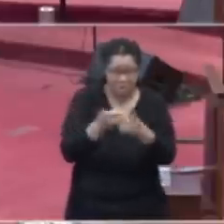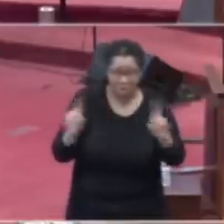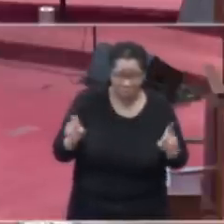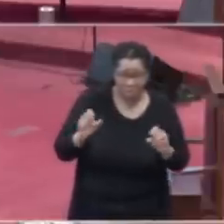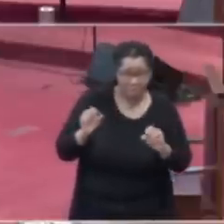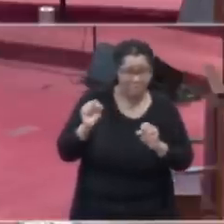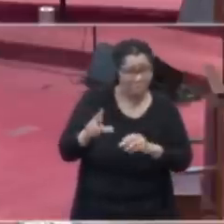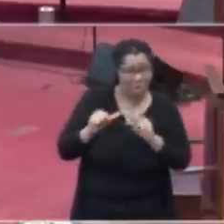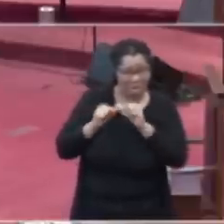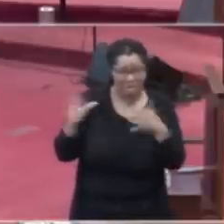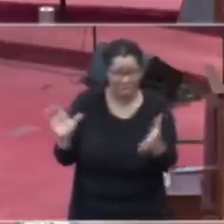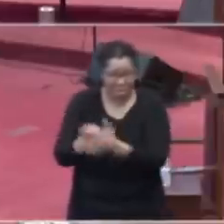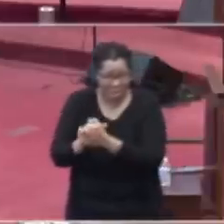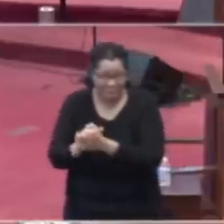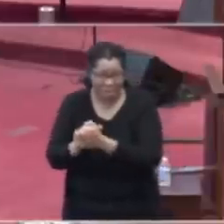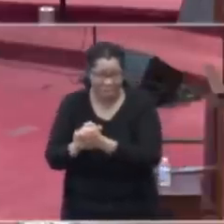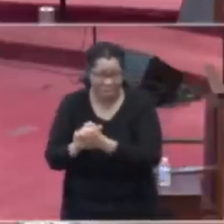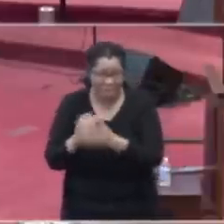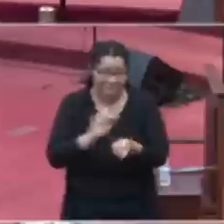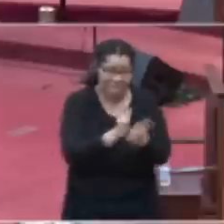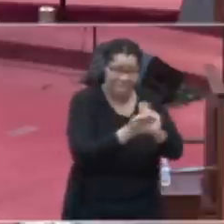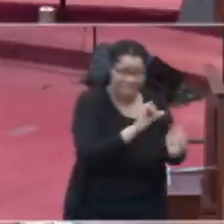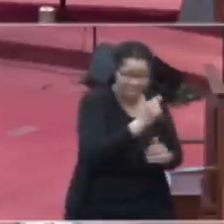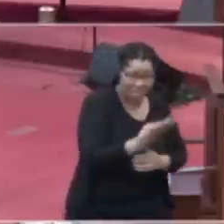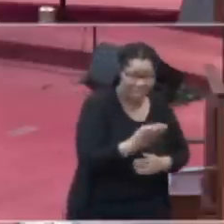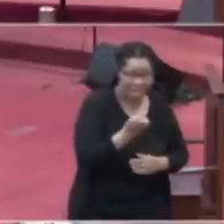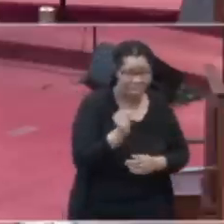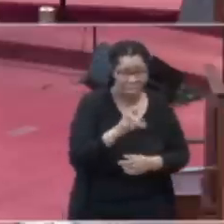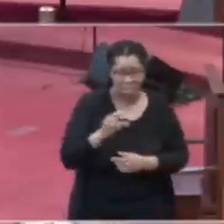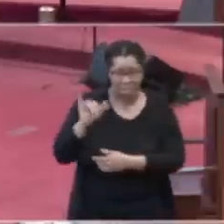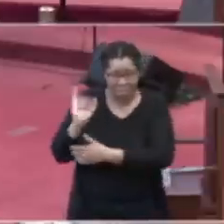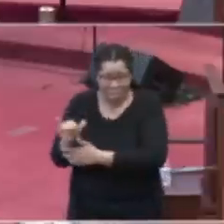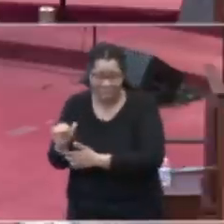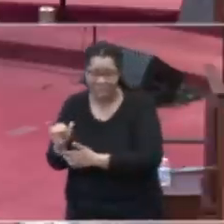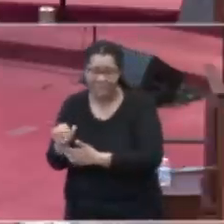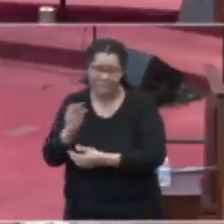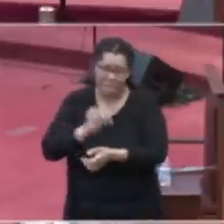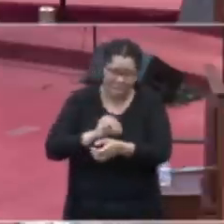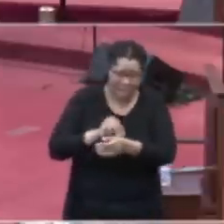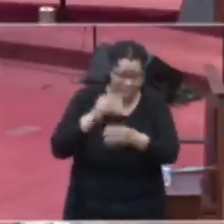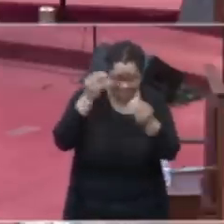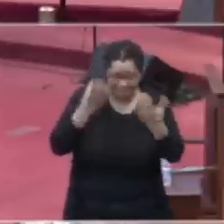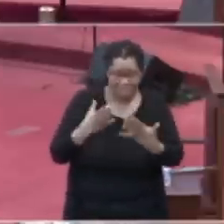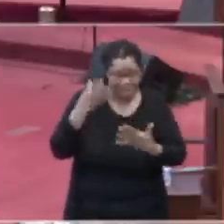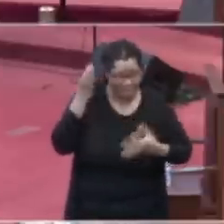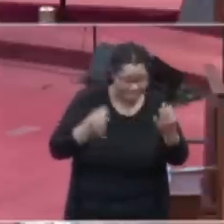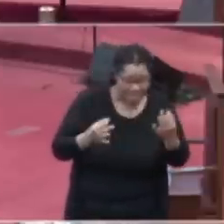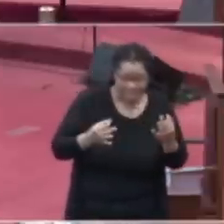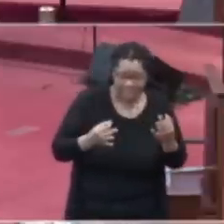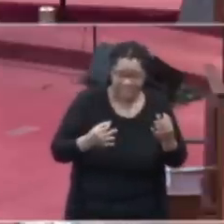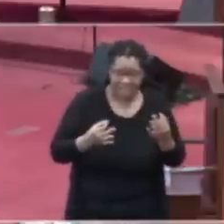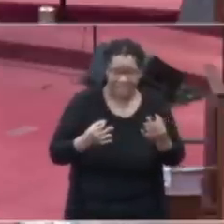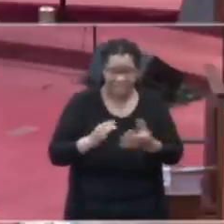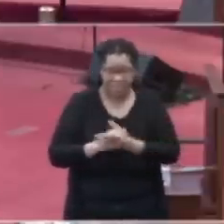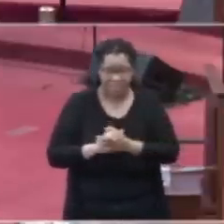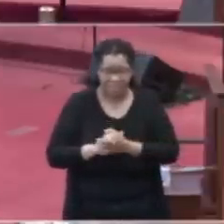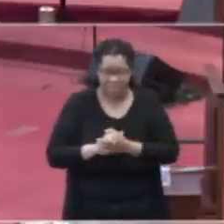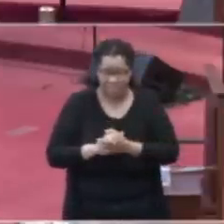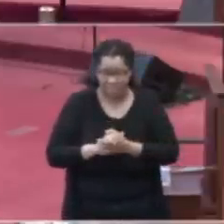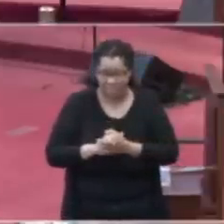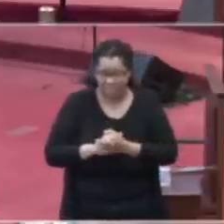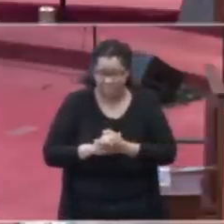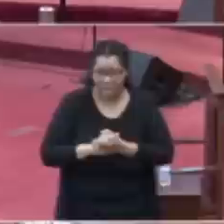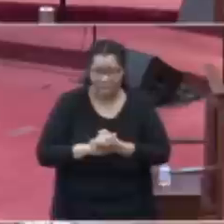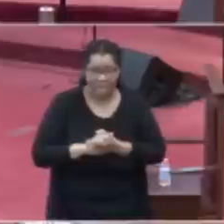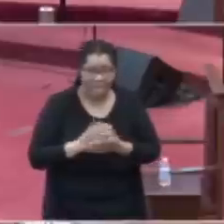I stay married? Do I switch jobs? How do I handle the doctor giving me the decision as to whether or not I get seed